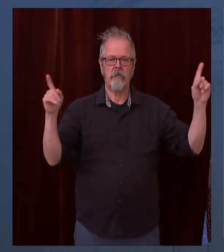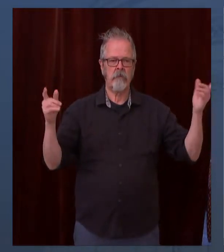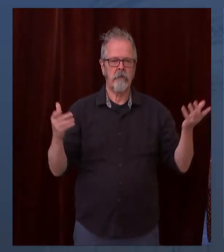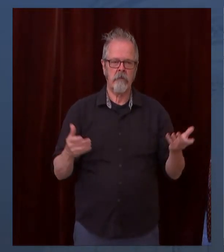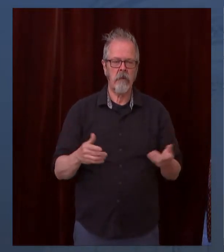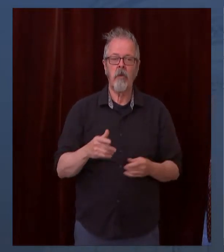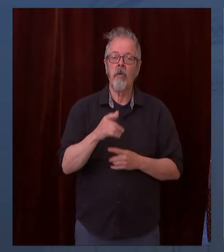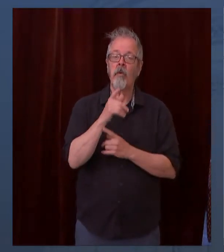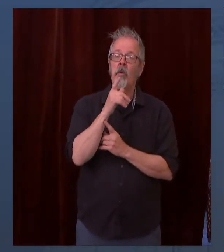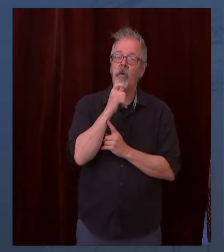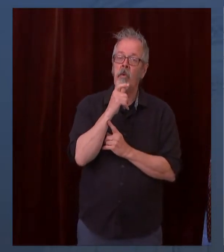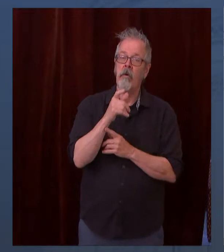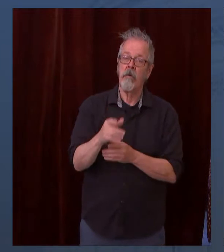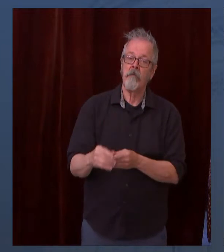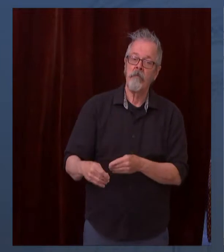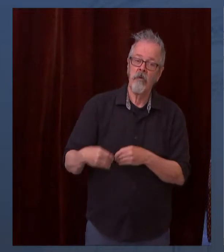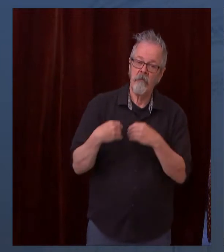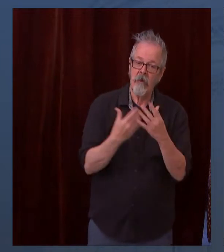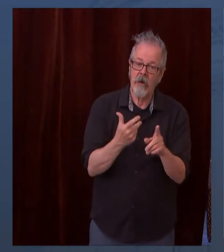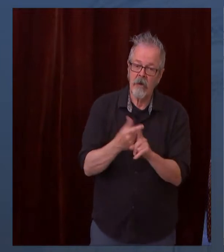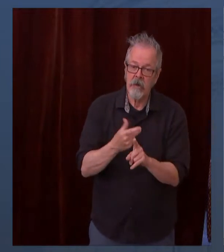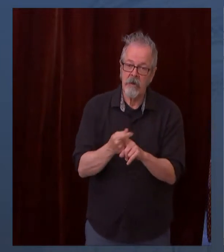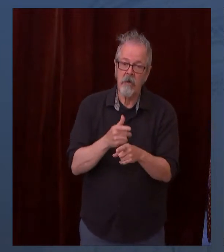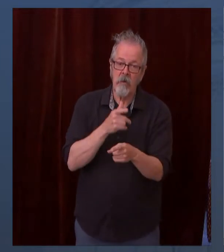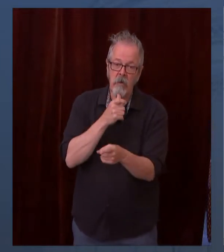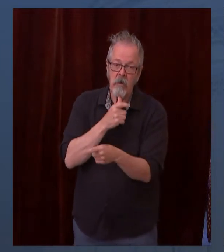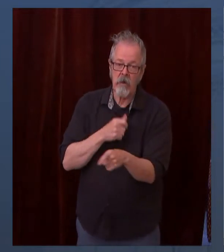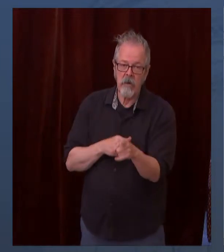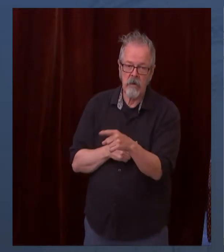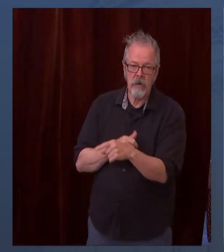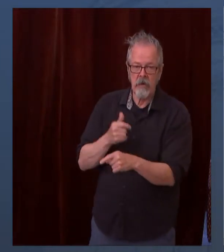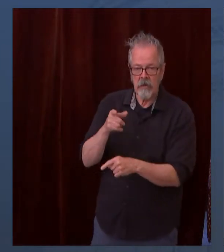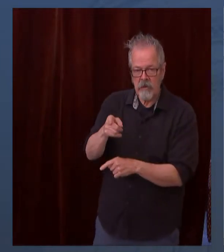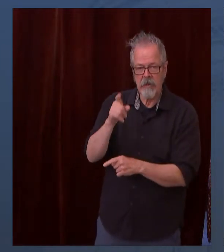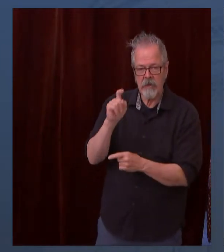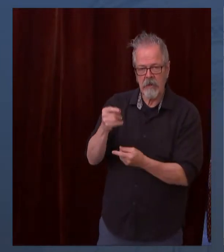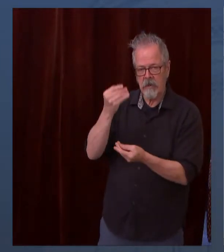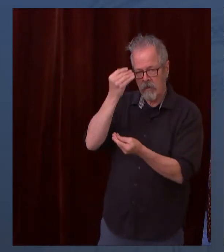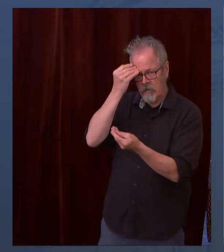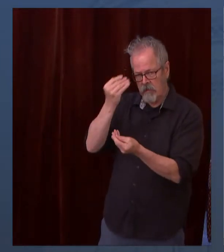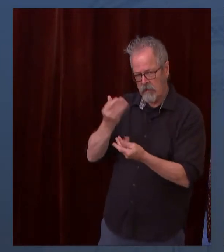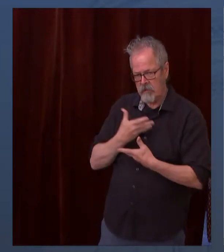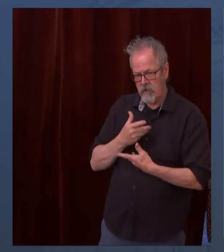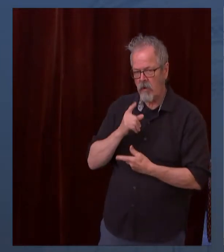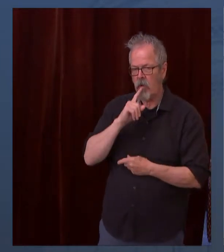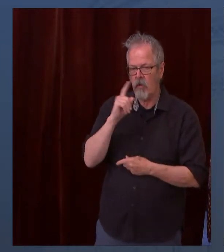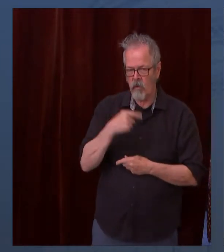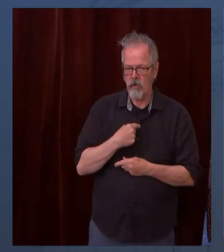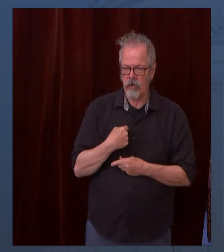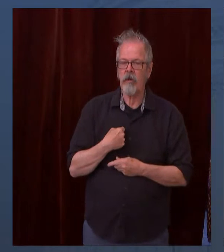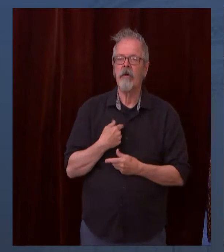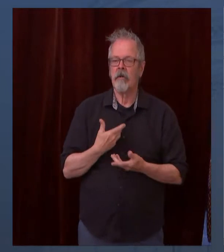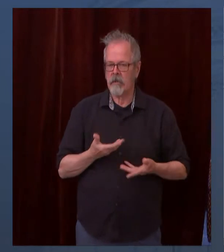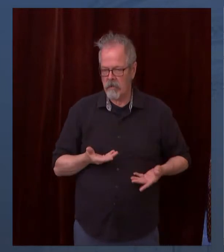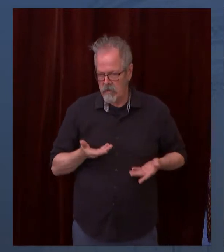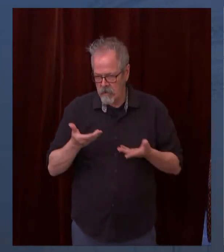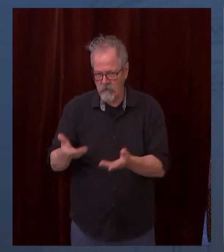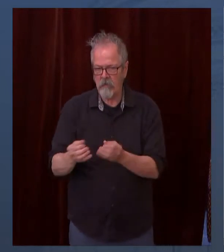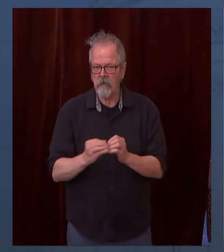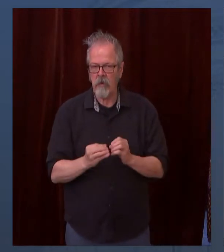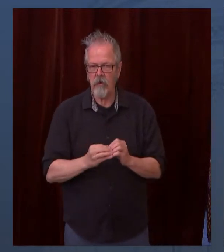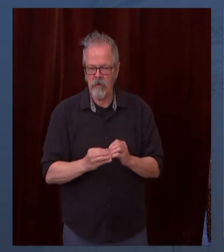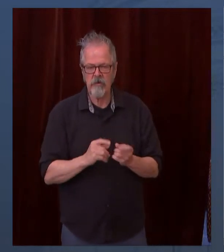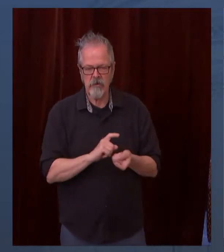that there's access to vaccines all across the geography of Washington and working closely with our partners in local health